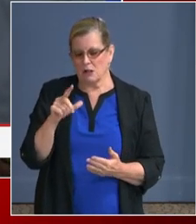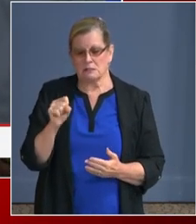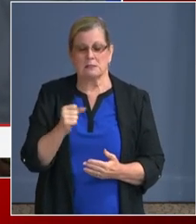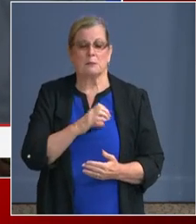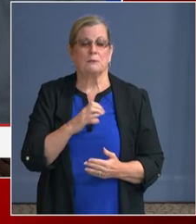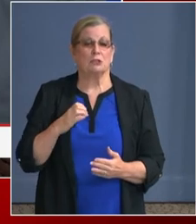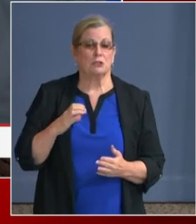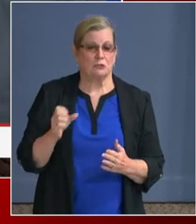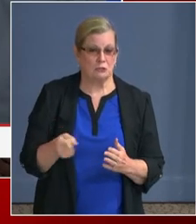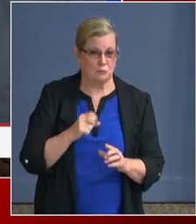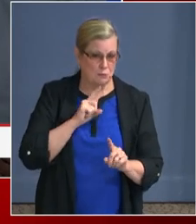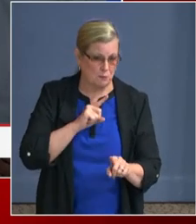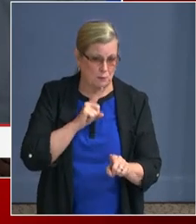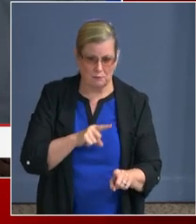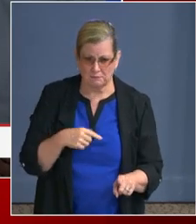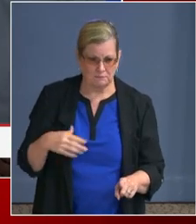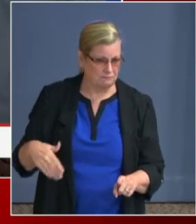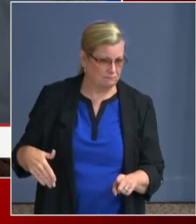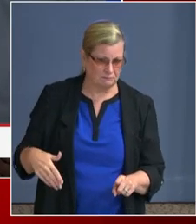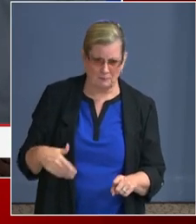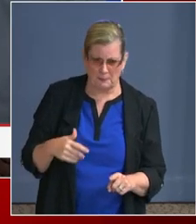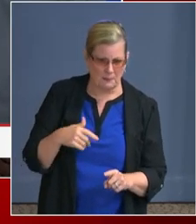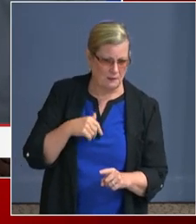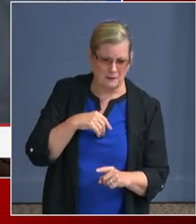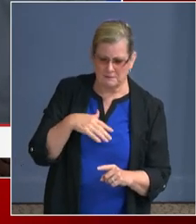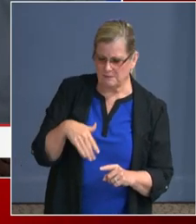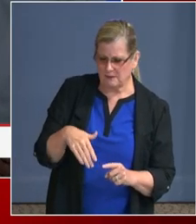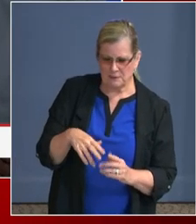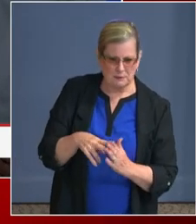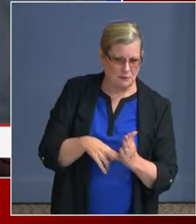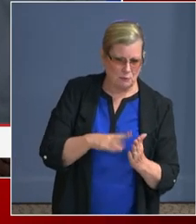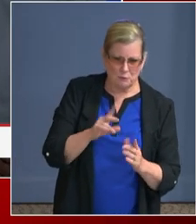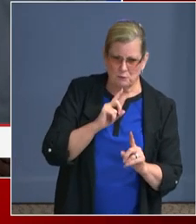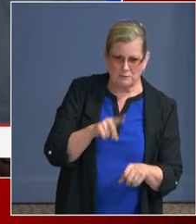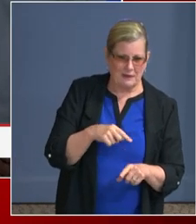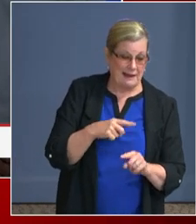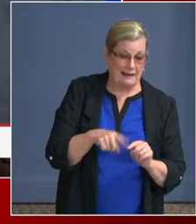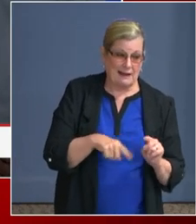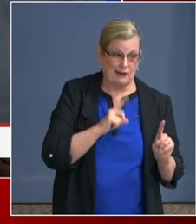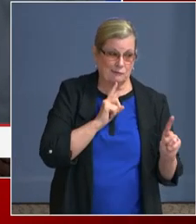not to comment on what they're doing until I know what they've done fully.